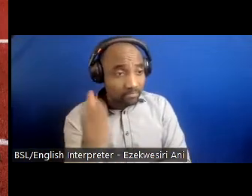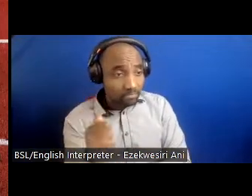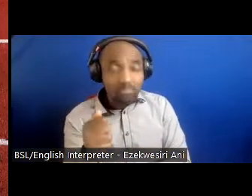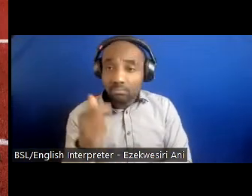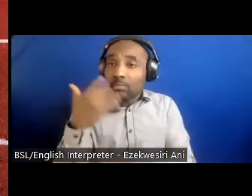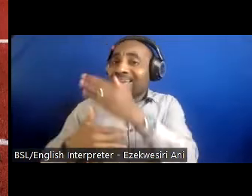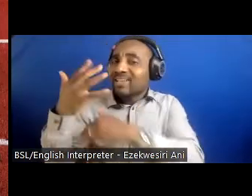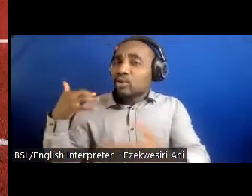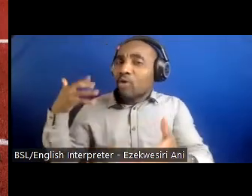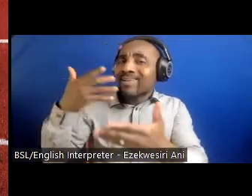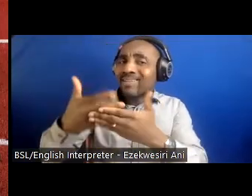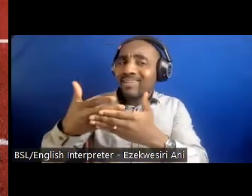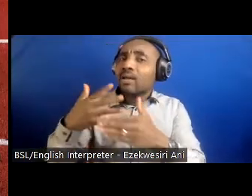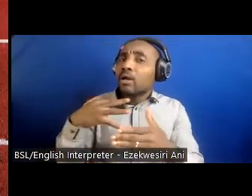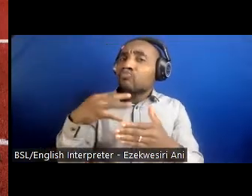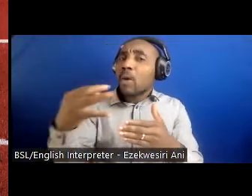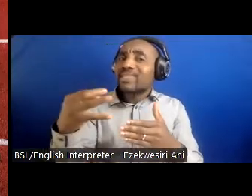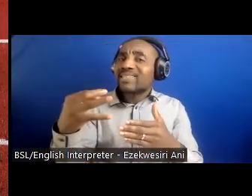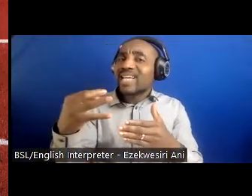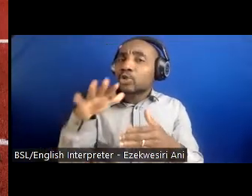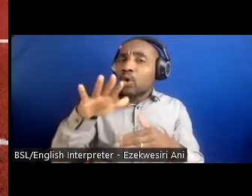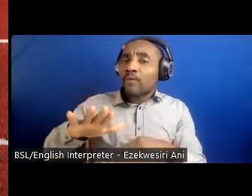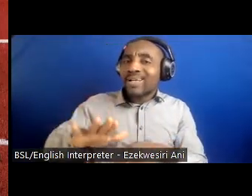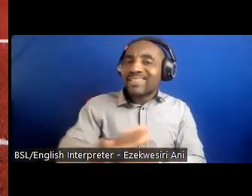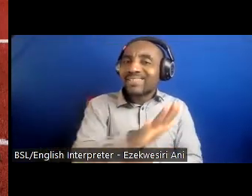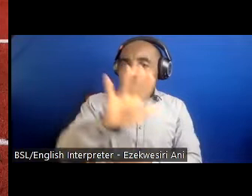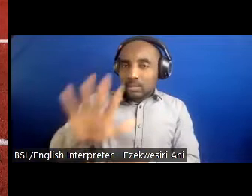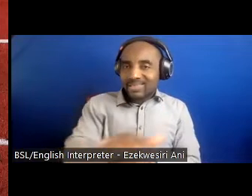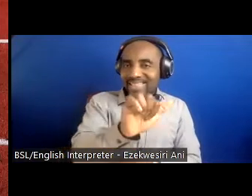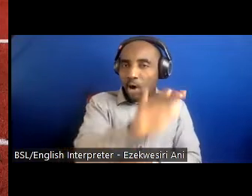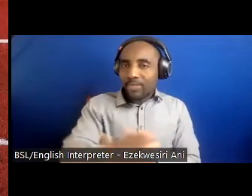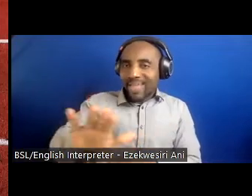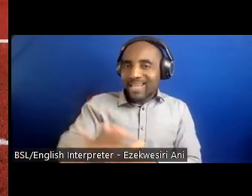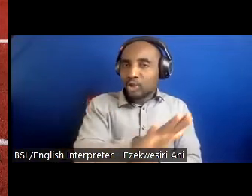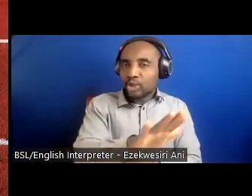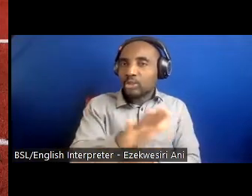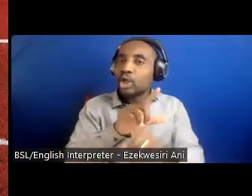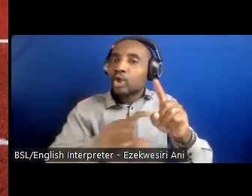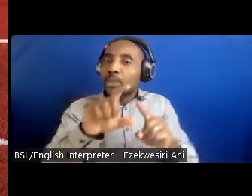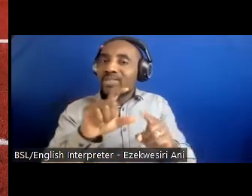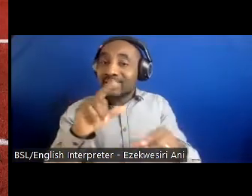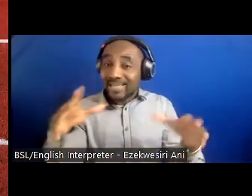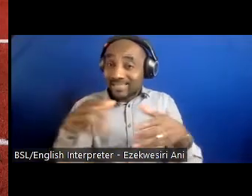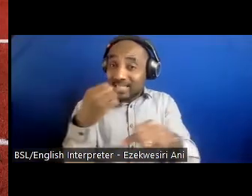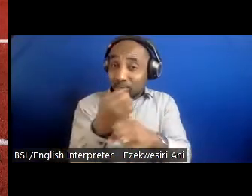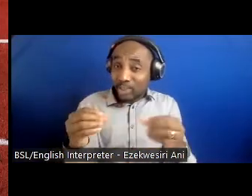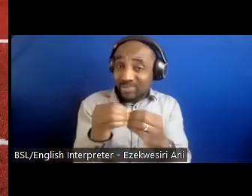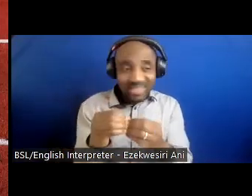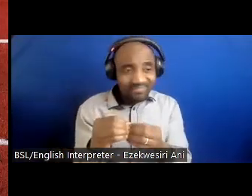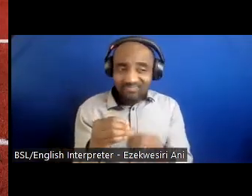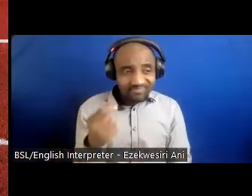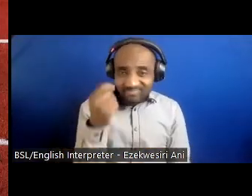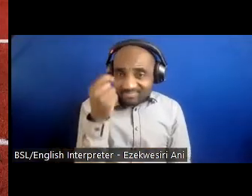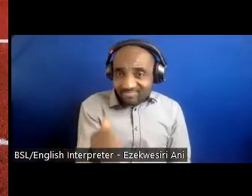been fluctuations in the representation of South Asian communities within Team GB. Though nominal at best, this lack